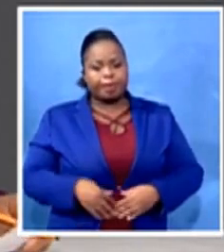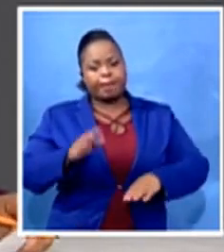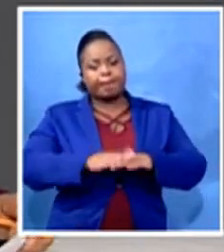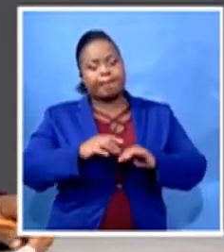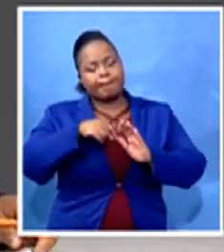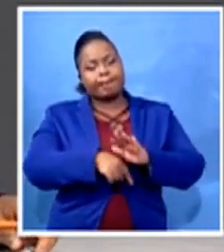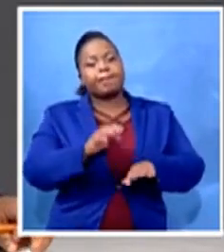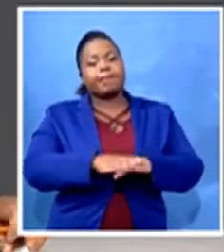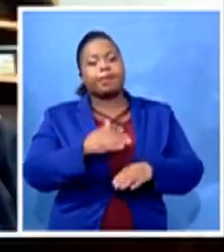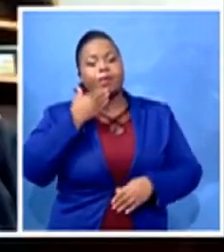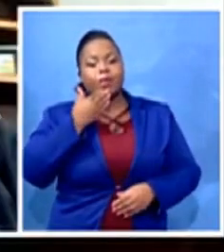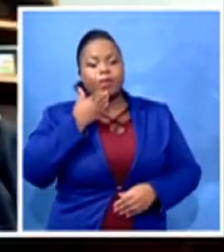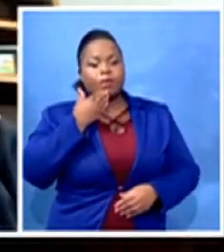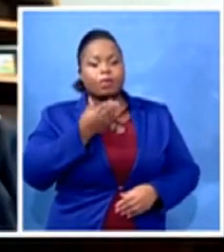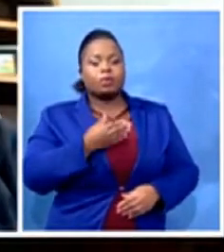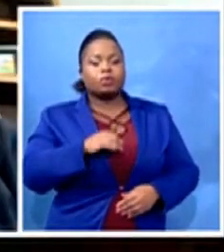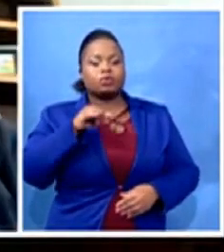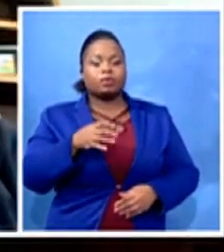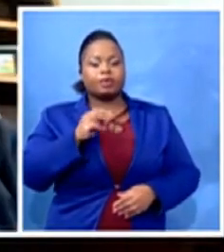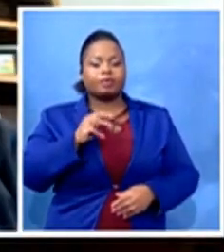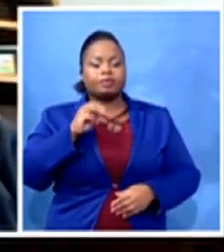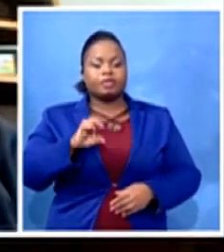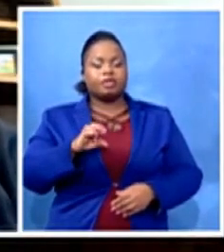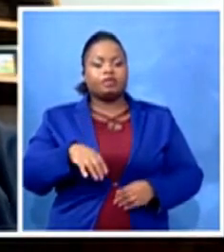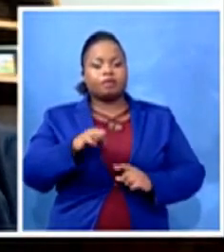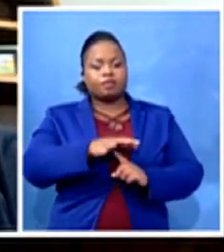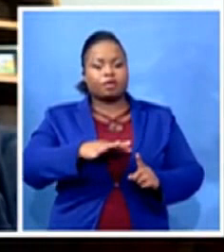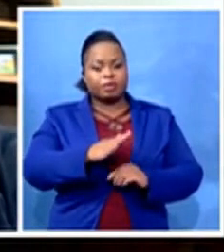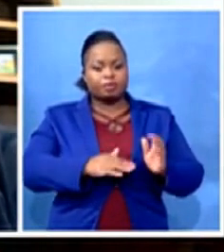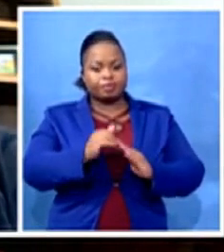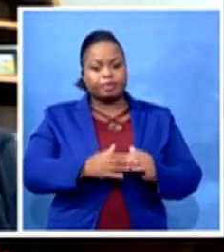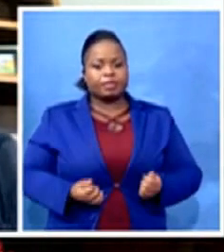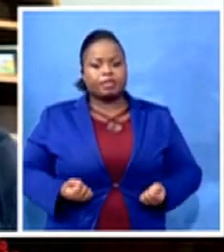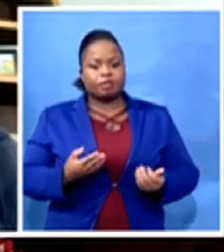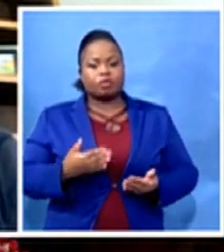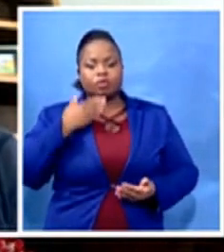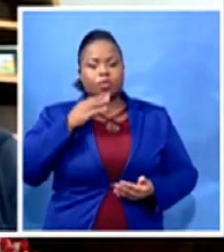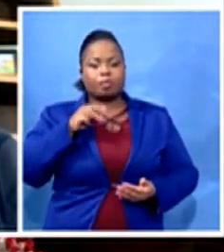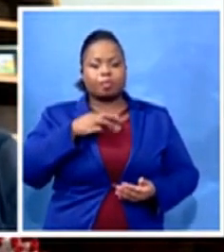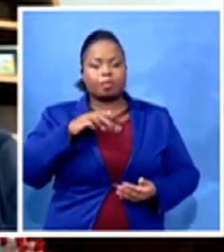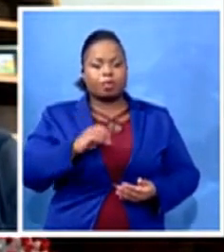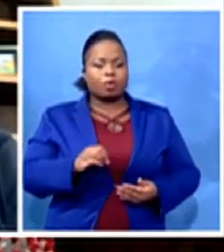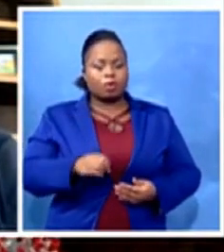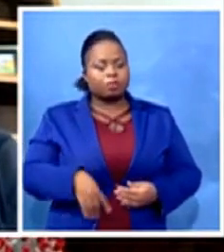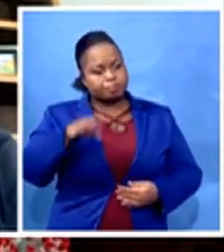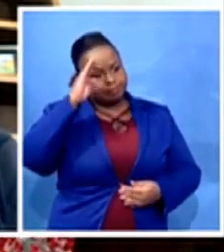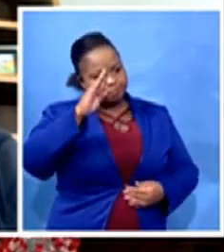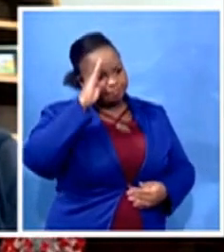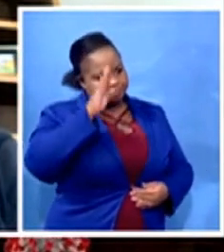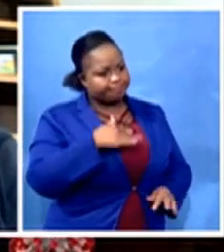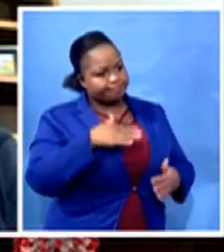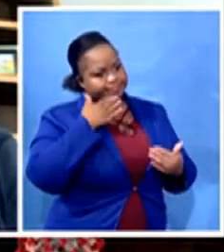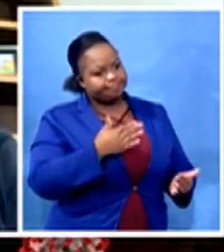Joburg MMC for Environment and Infrastructure Services, Mpho Moerane. A very good morning and thank you so much for joining us this